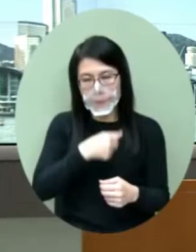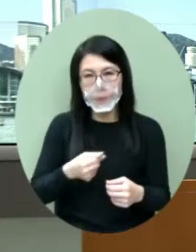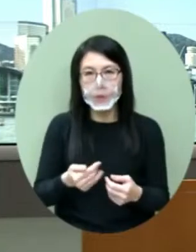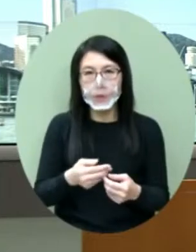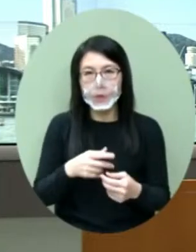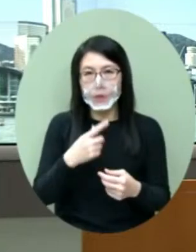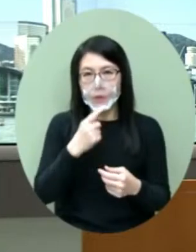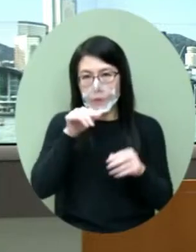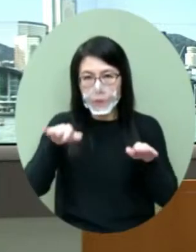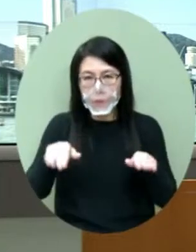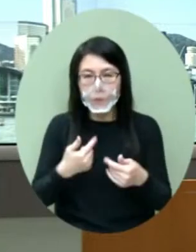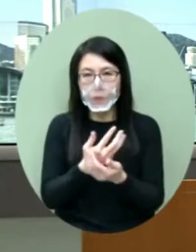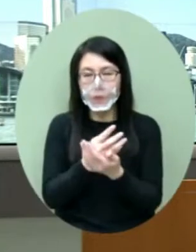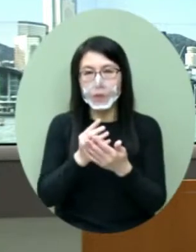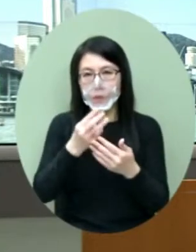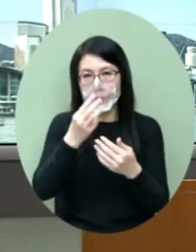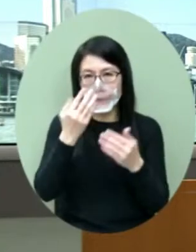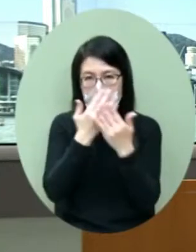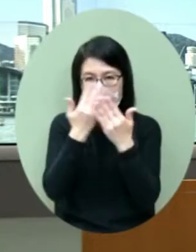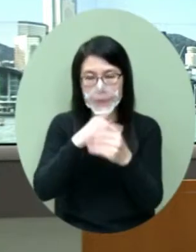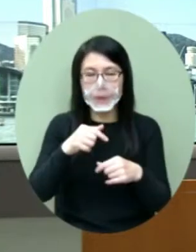And good afternoon, Phoenix TV.